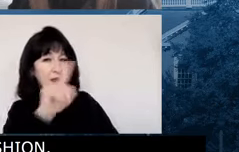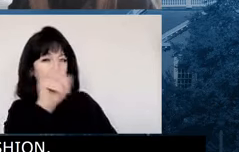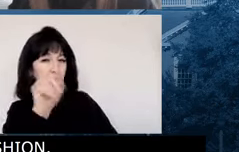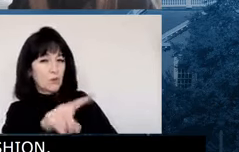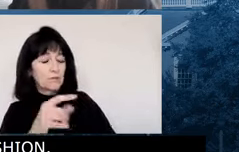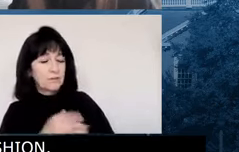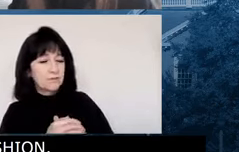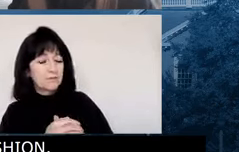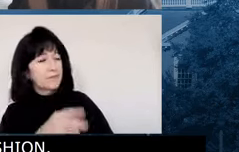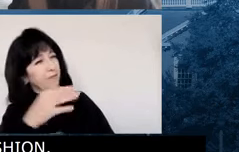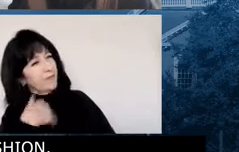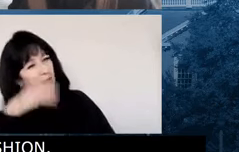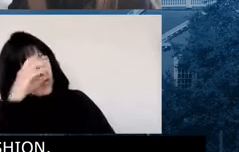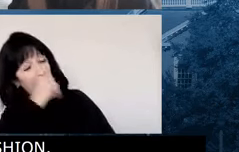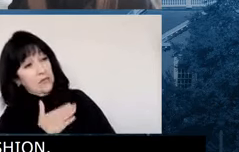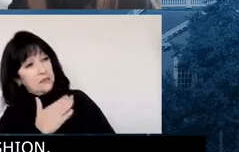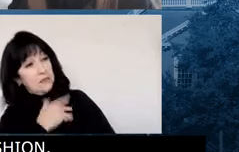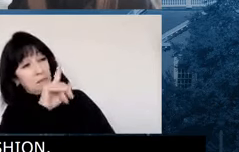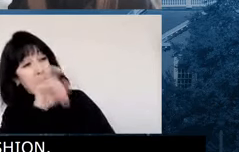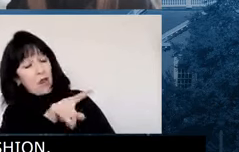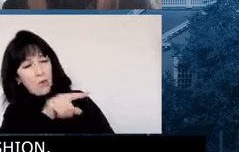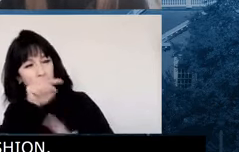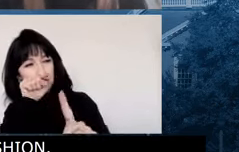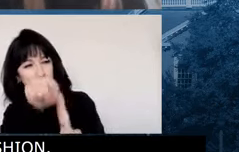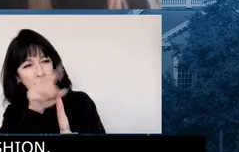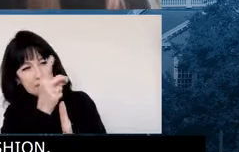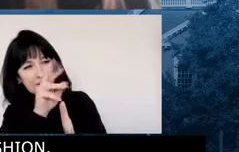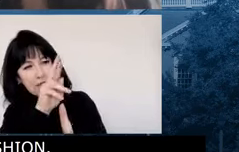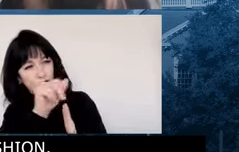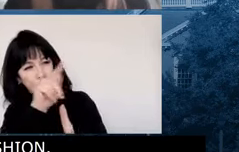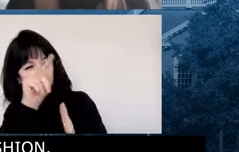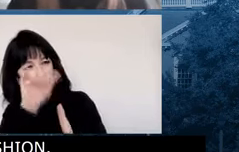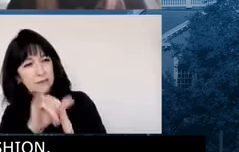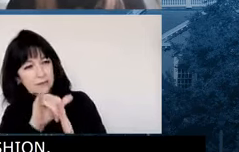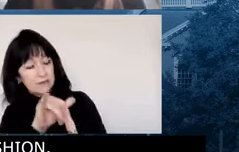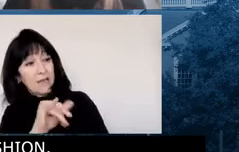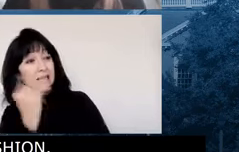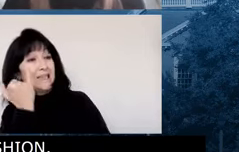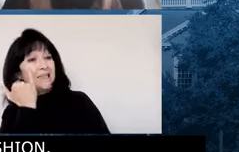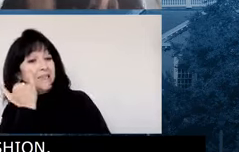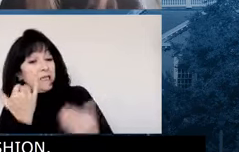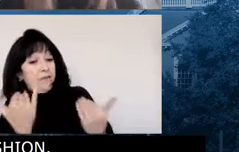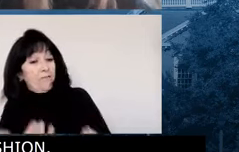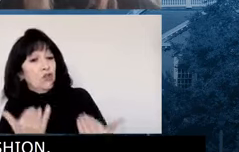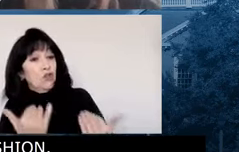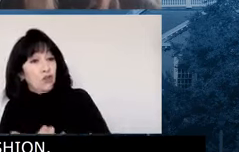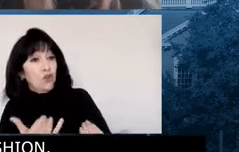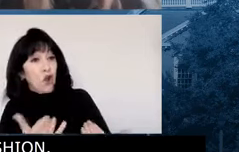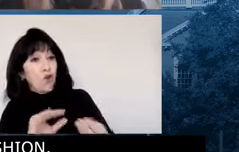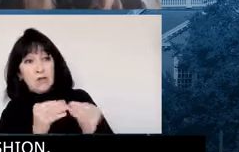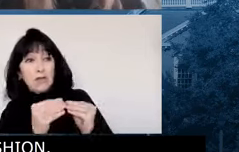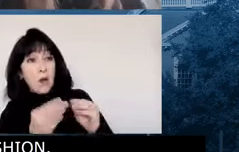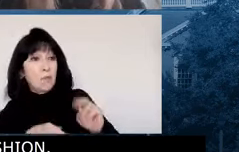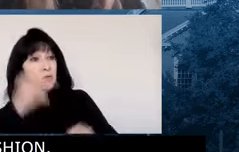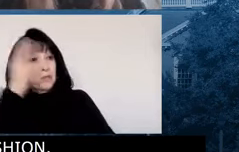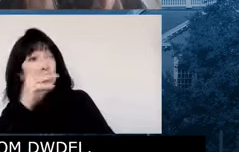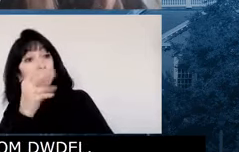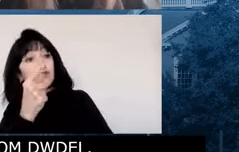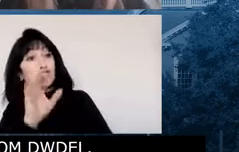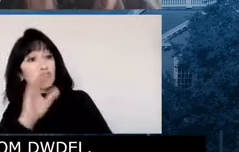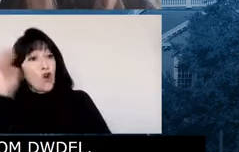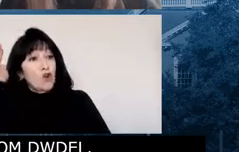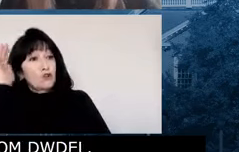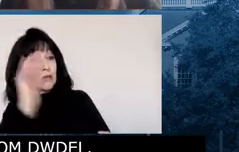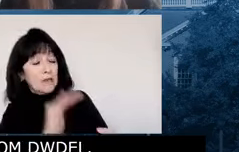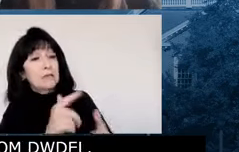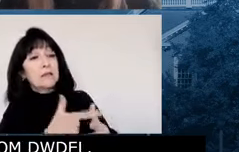Hi, I guess this question might be for Dr. Rattay, but if the current surge dies down and we head into the summer, things start to even